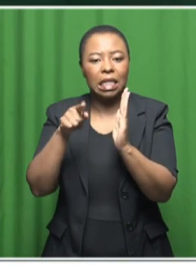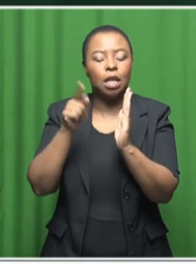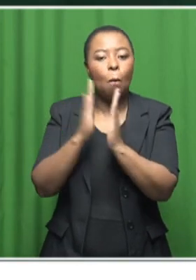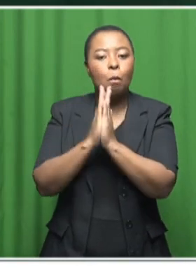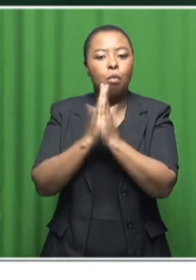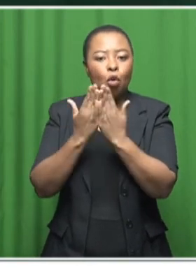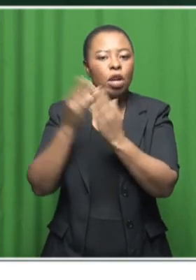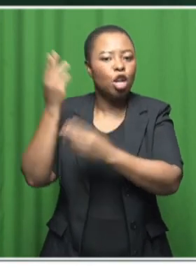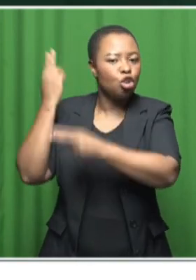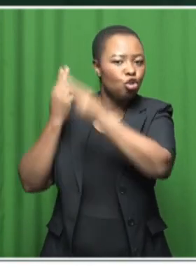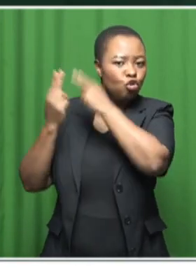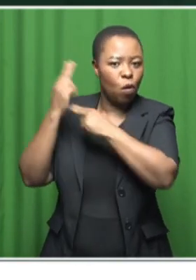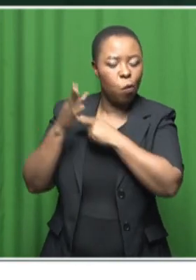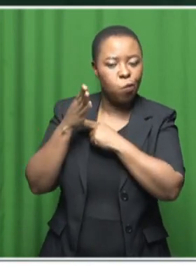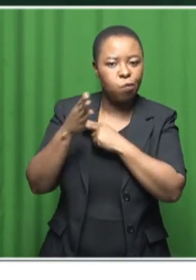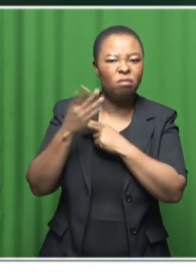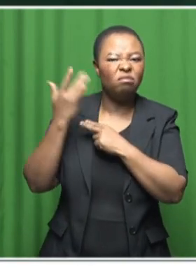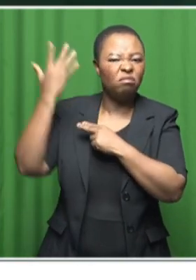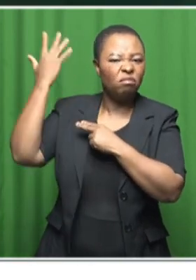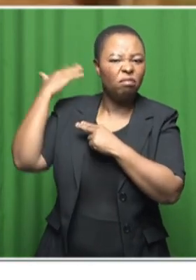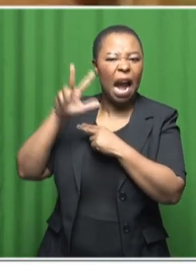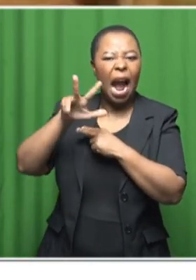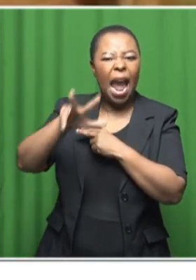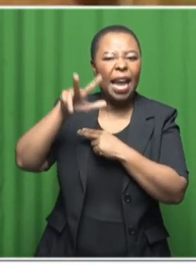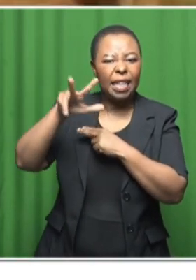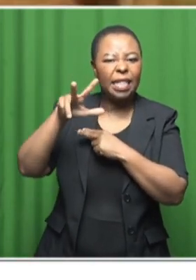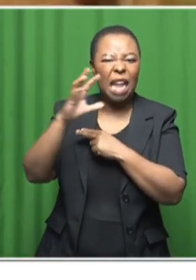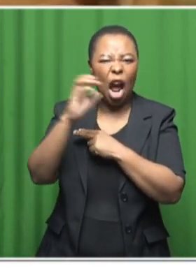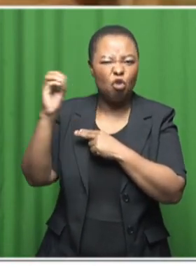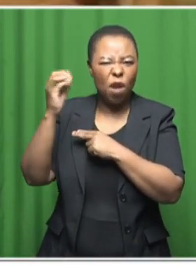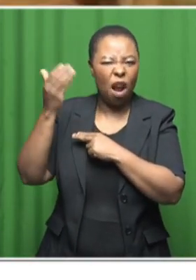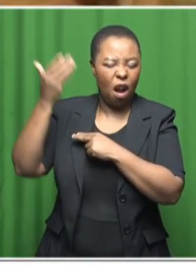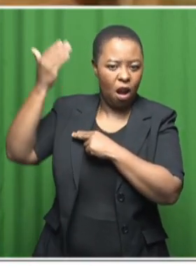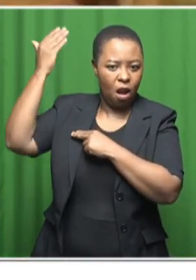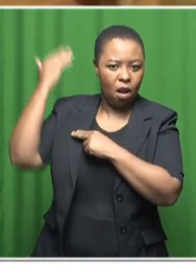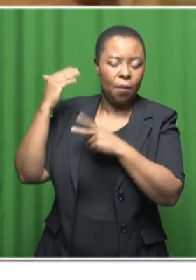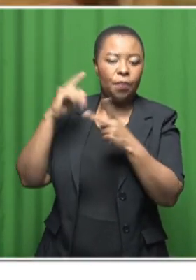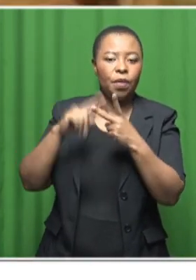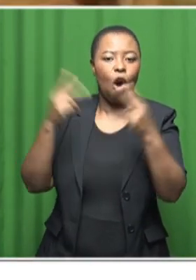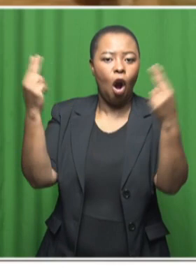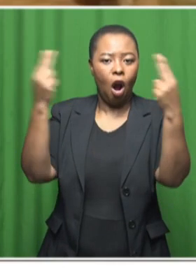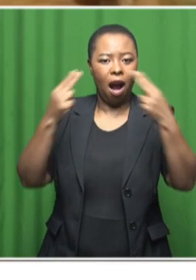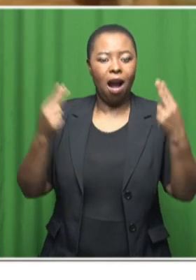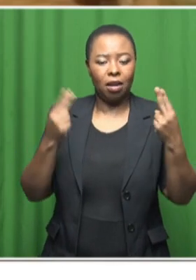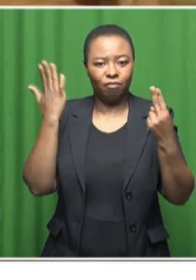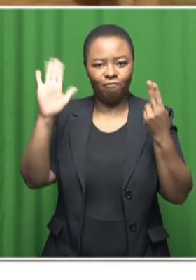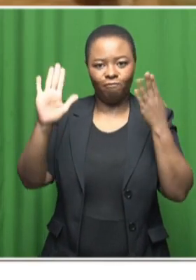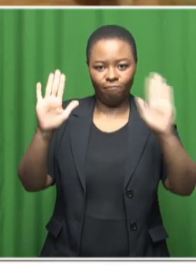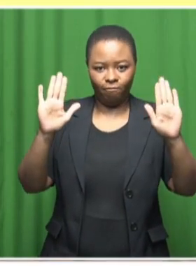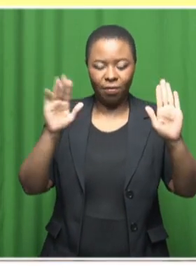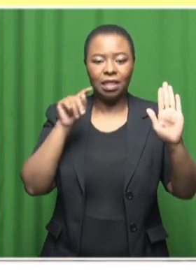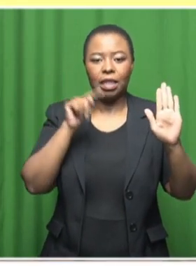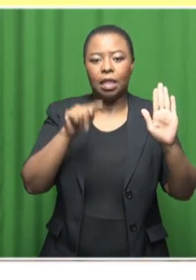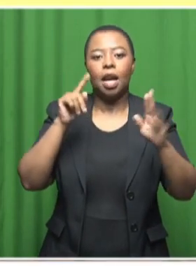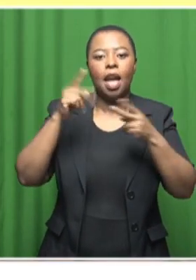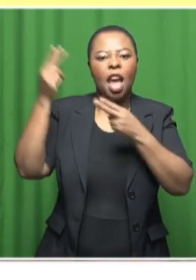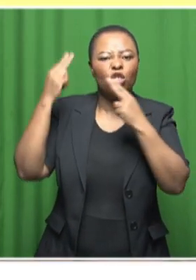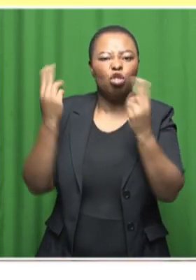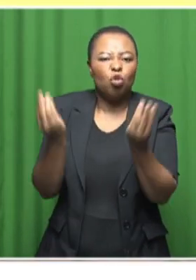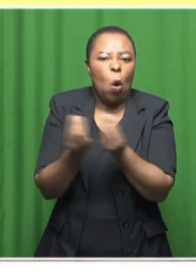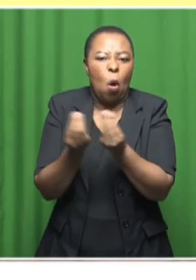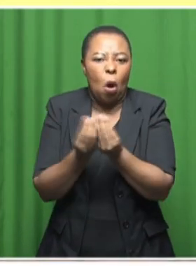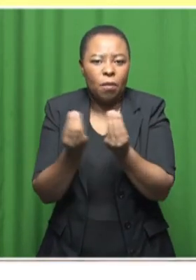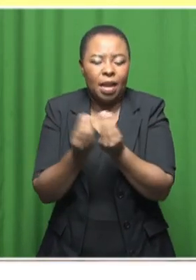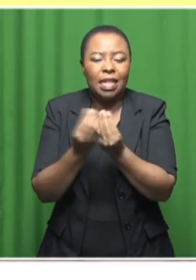books dating back to the 1800s, and the Art Gallery, which houses a range of artworks and heritage objects,